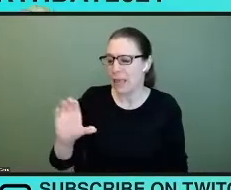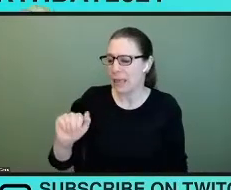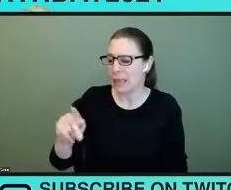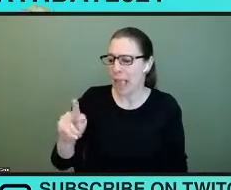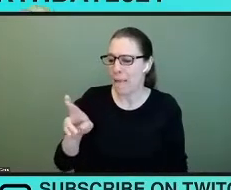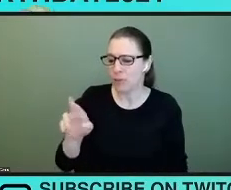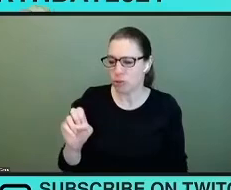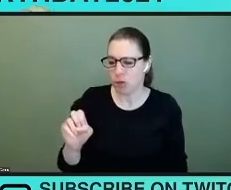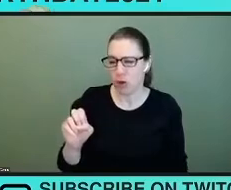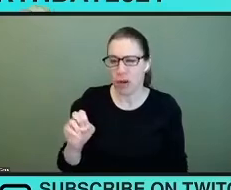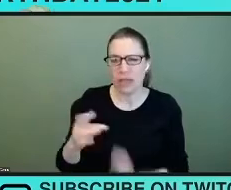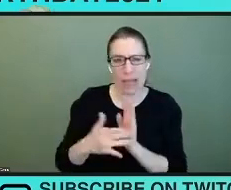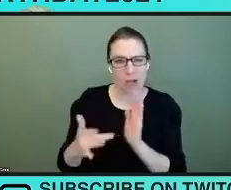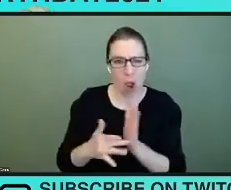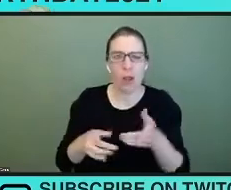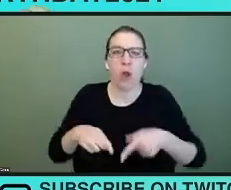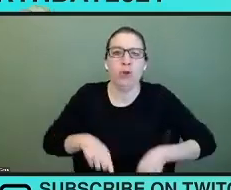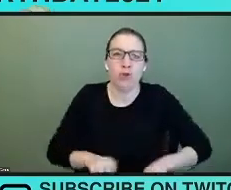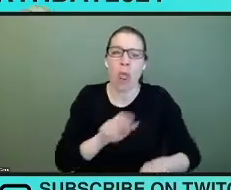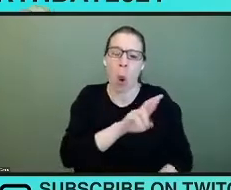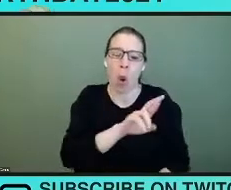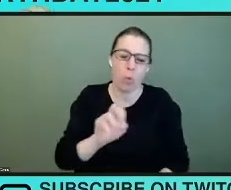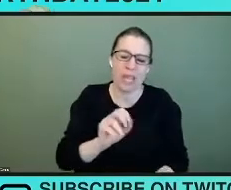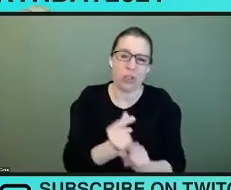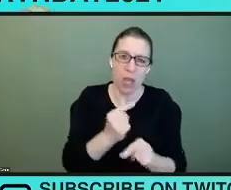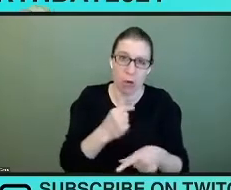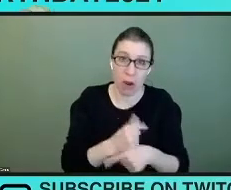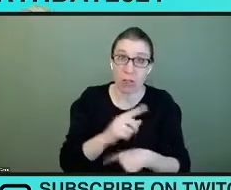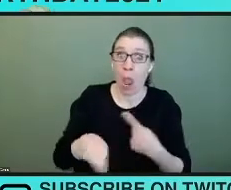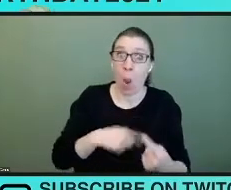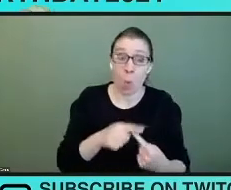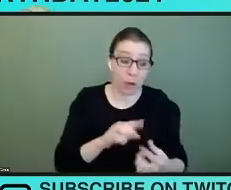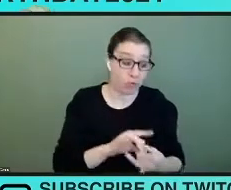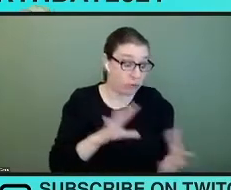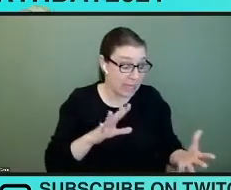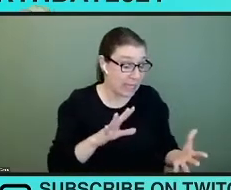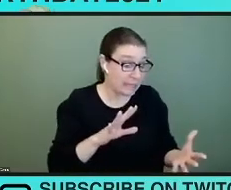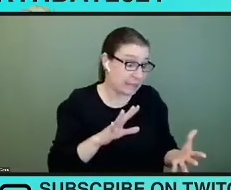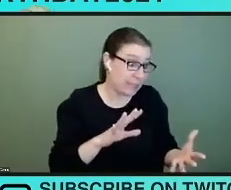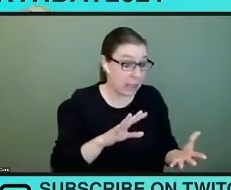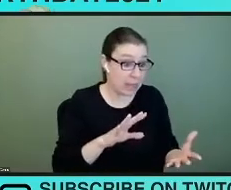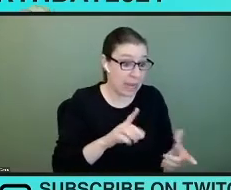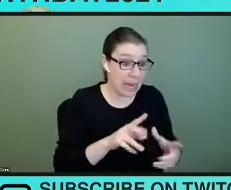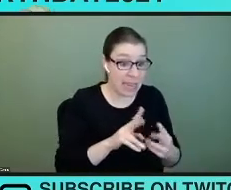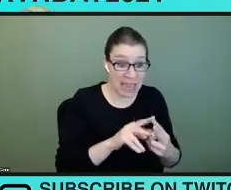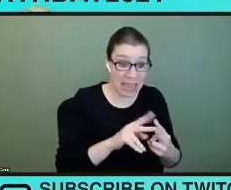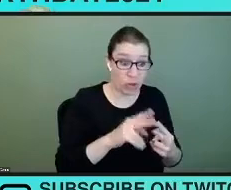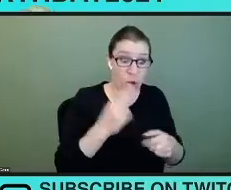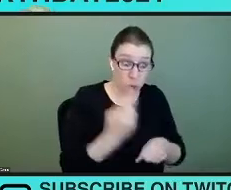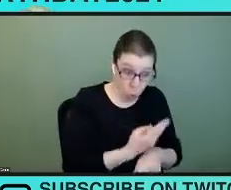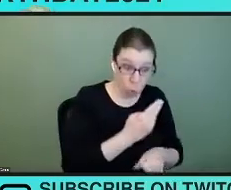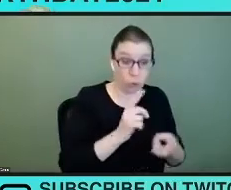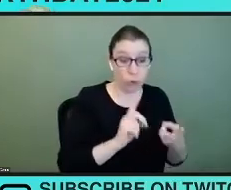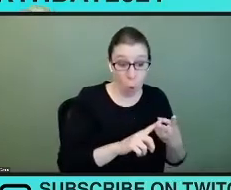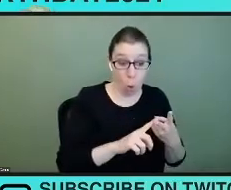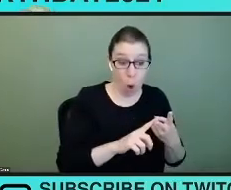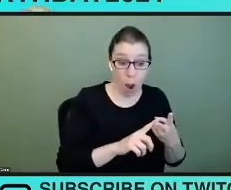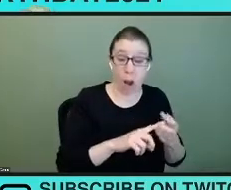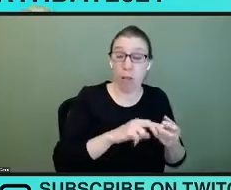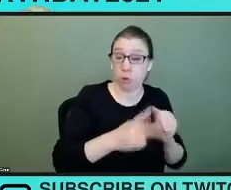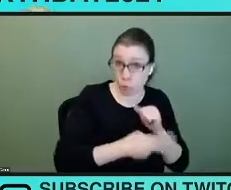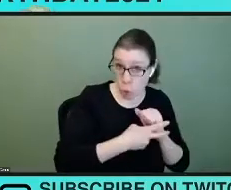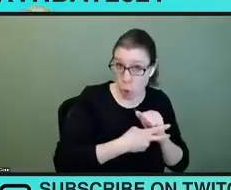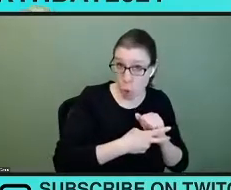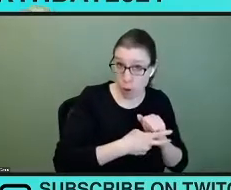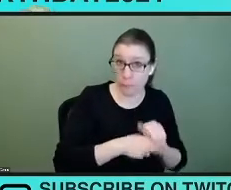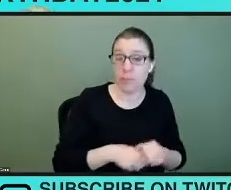that CO2 to the form, whether either we can store or use. So that energy we want to be minimized, but if